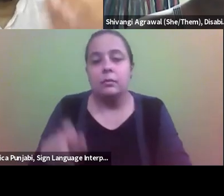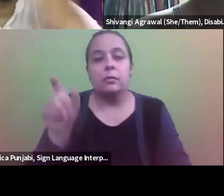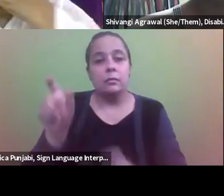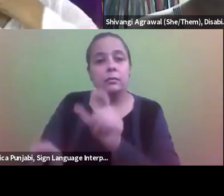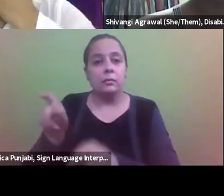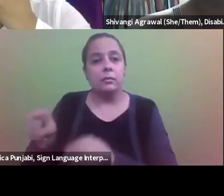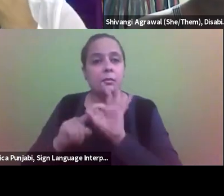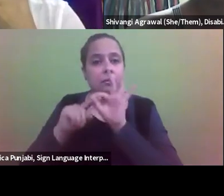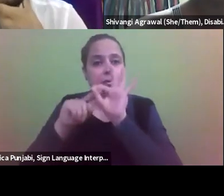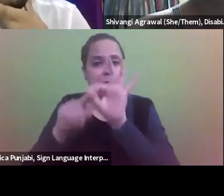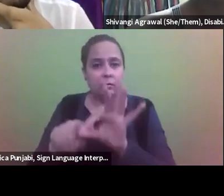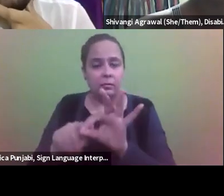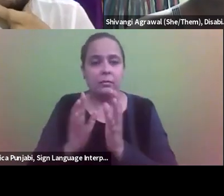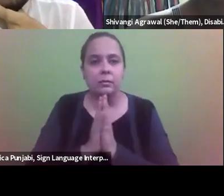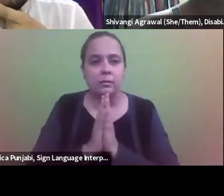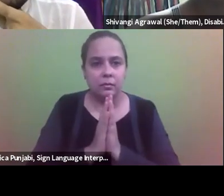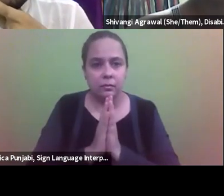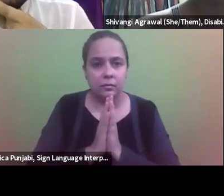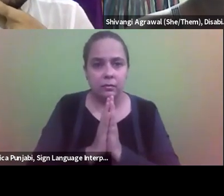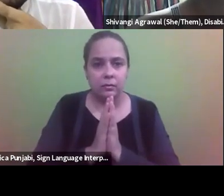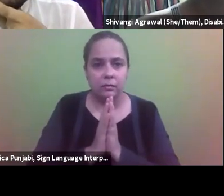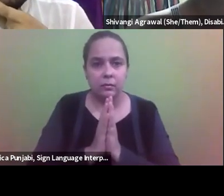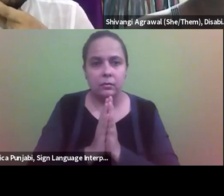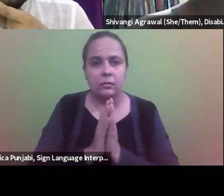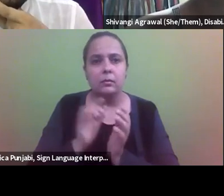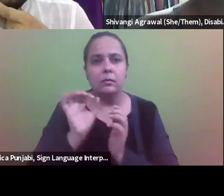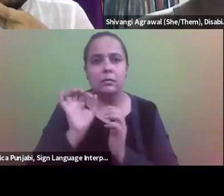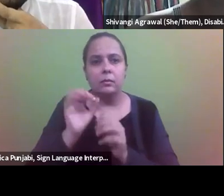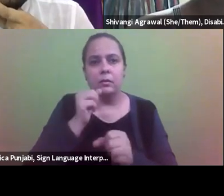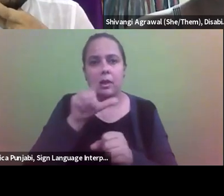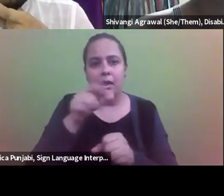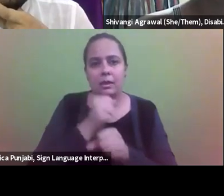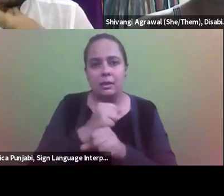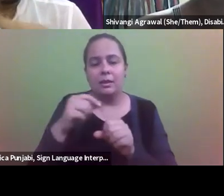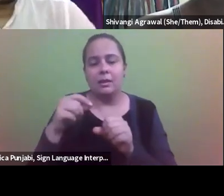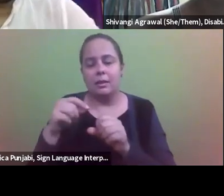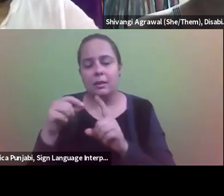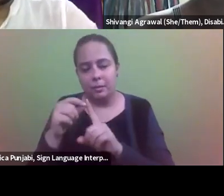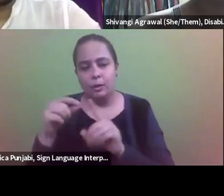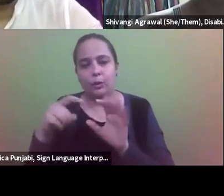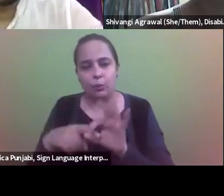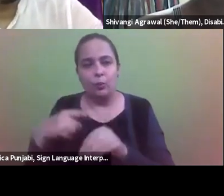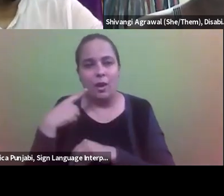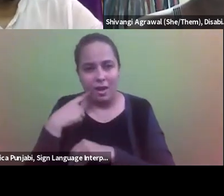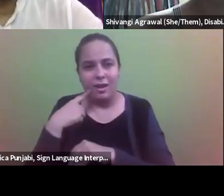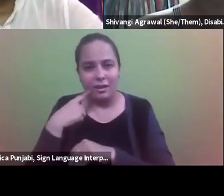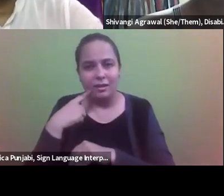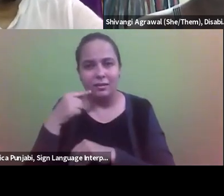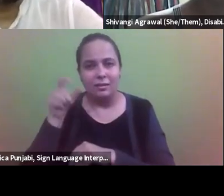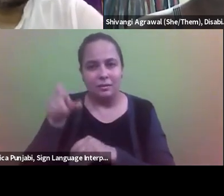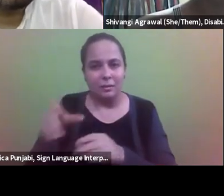Geeta asked about specific challenges that LGBTQI employees face in the workplace in India.